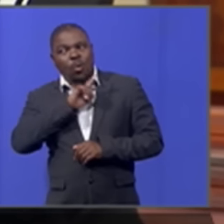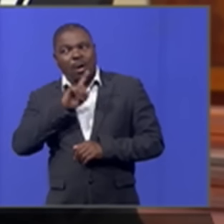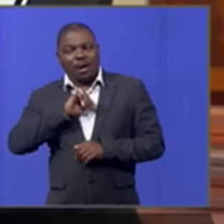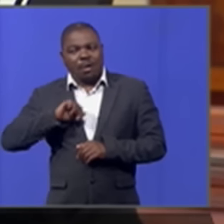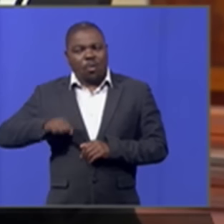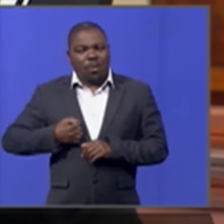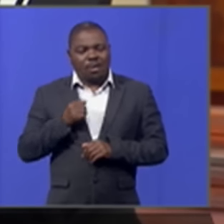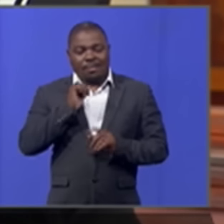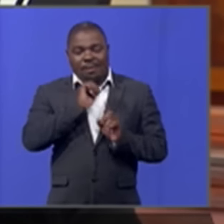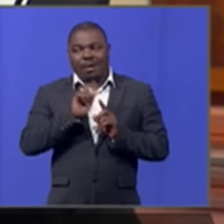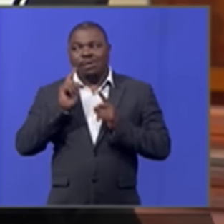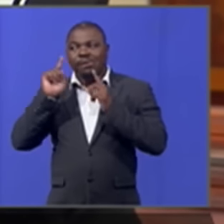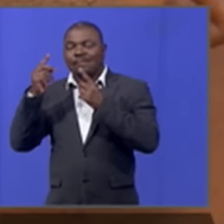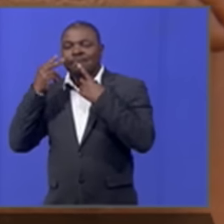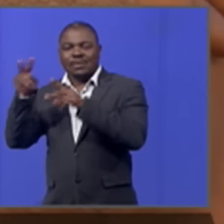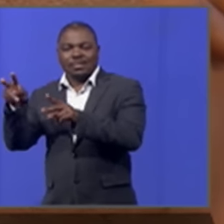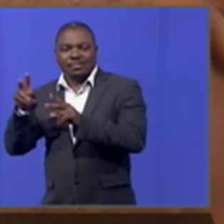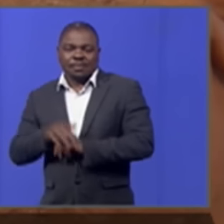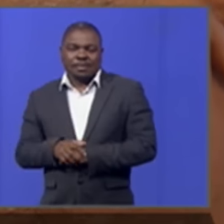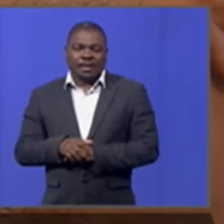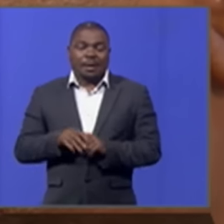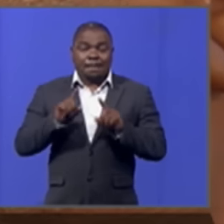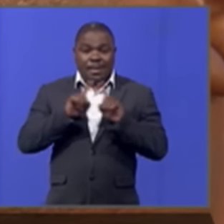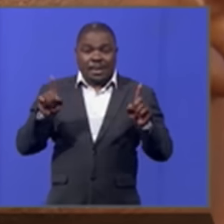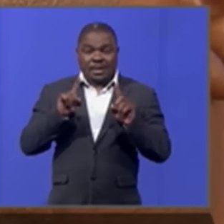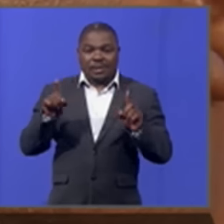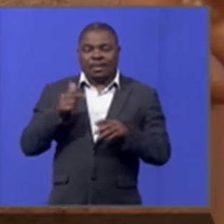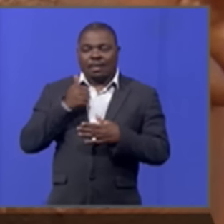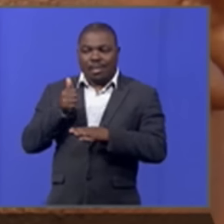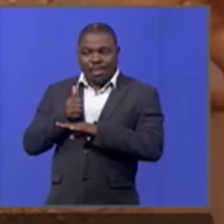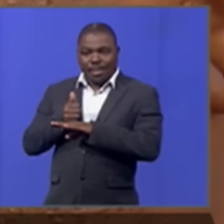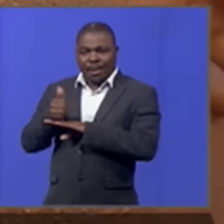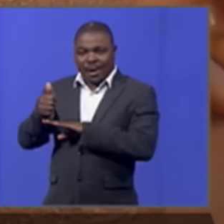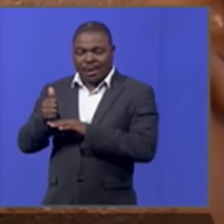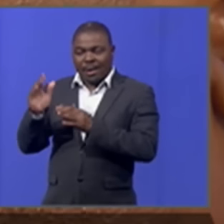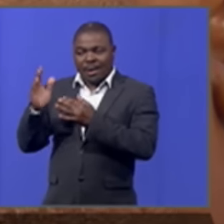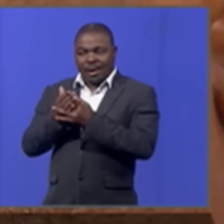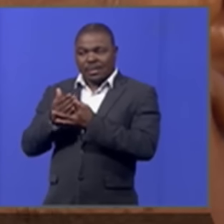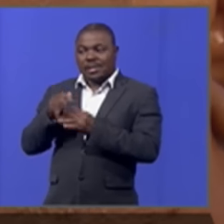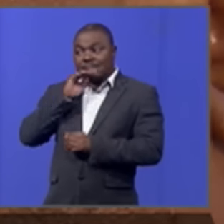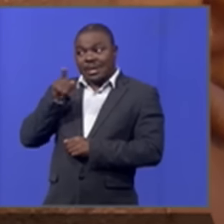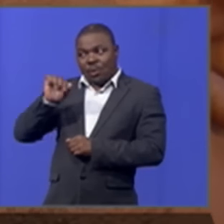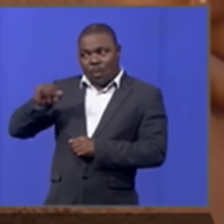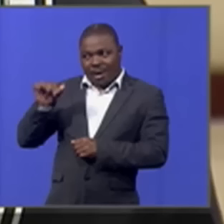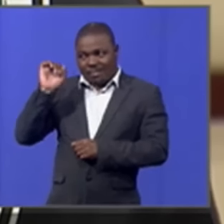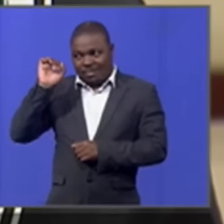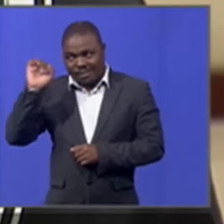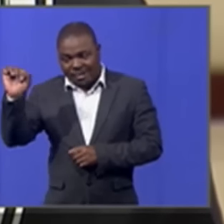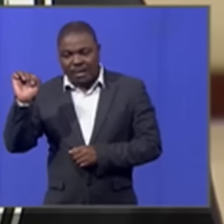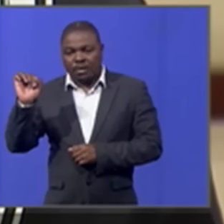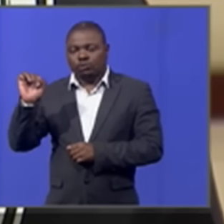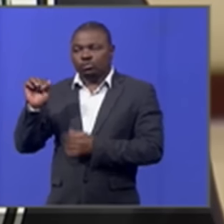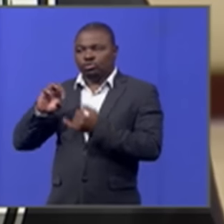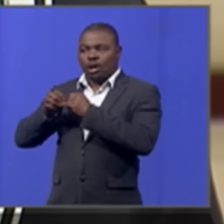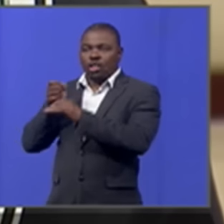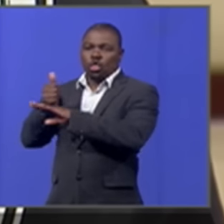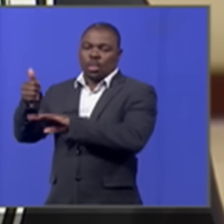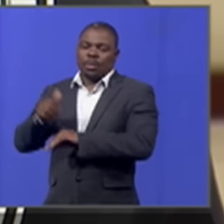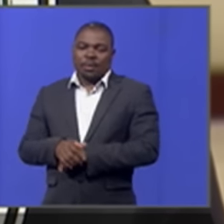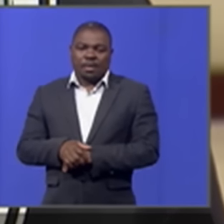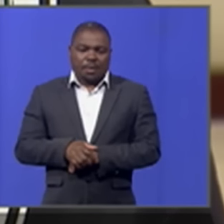neng a mo etetse le gale go dumela gore kgetsi ya matshosetsi e butswe kgatlhanong le mogatsa mogotsi fela. I would not make an